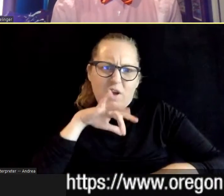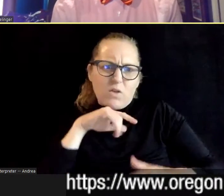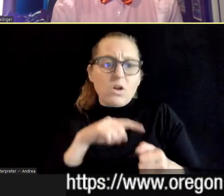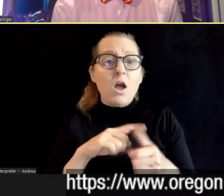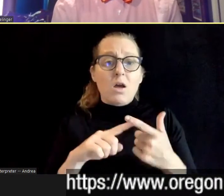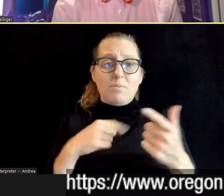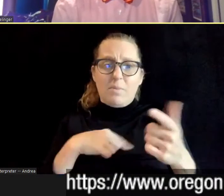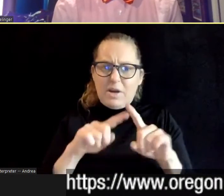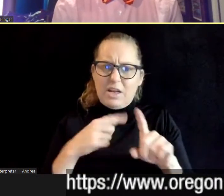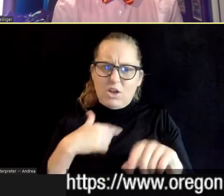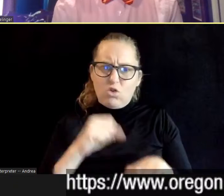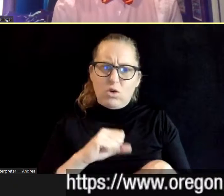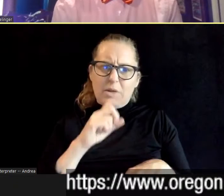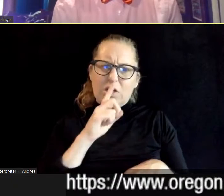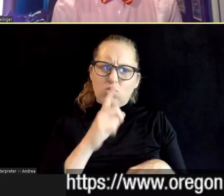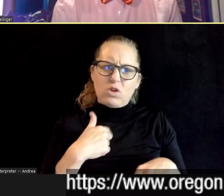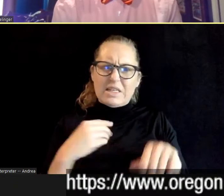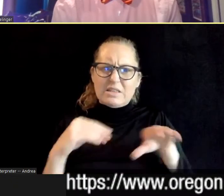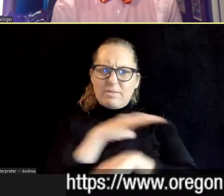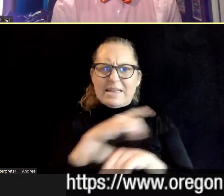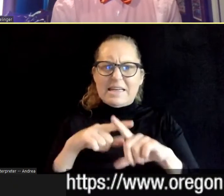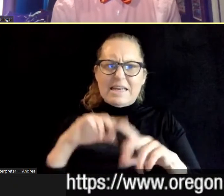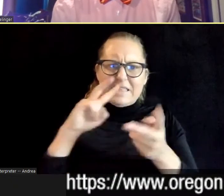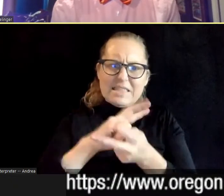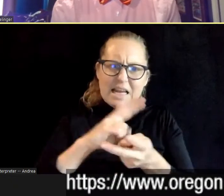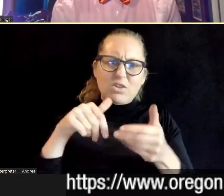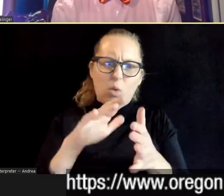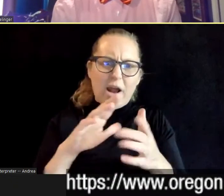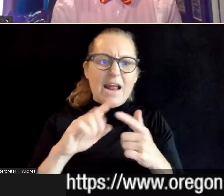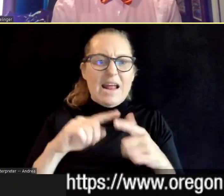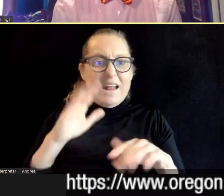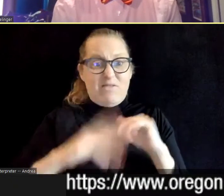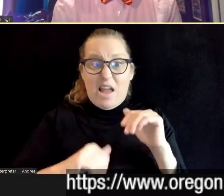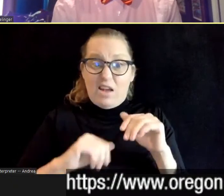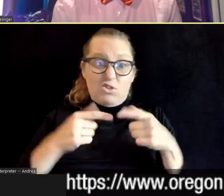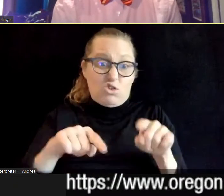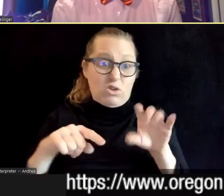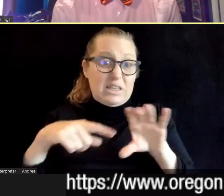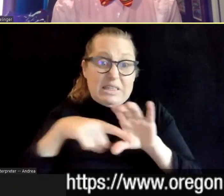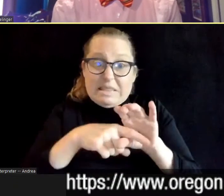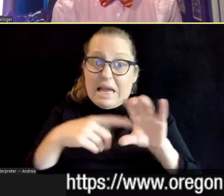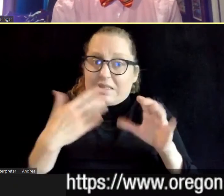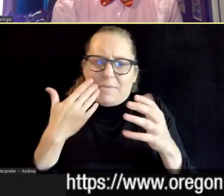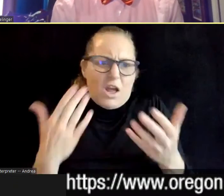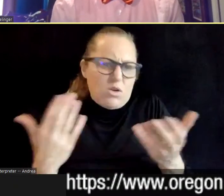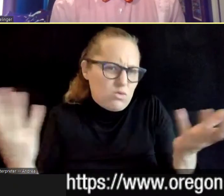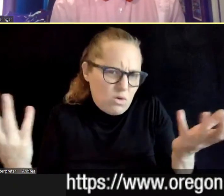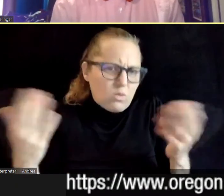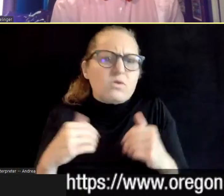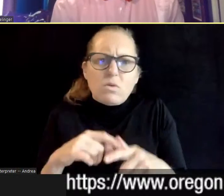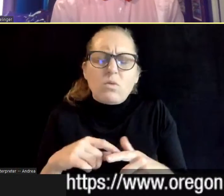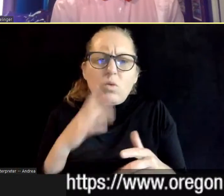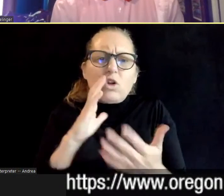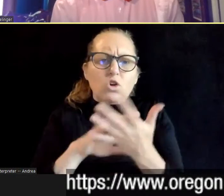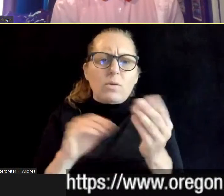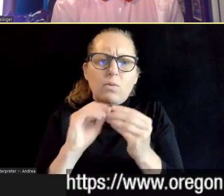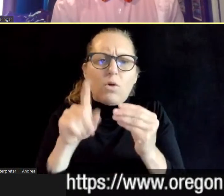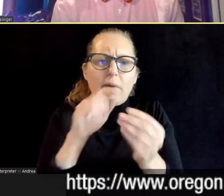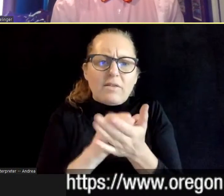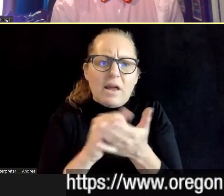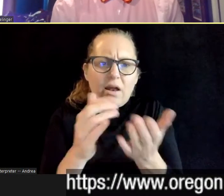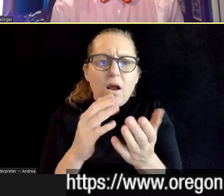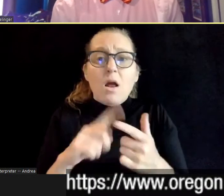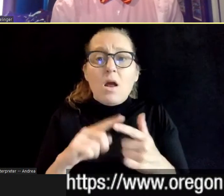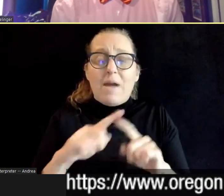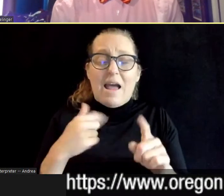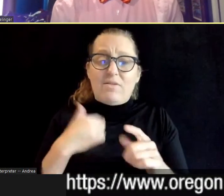truly transmitted in a sexual way rather than just during sex, and we'll continue to learn more about that. There is